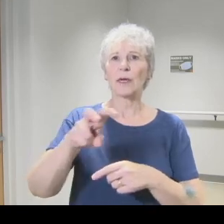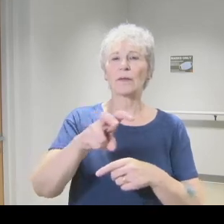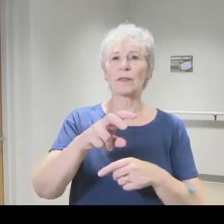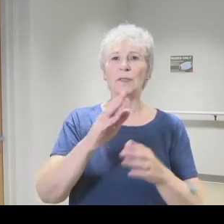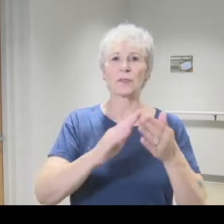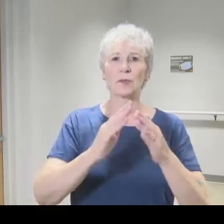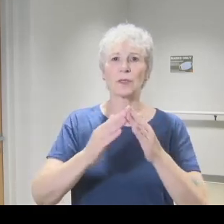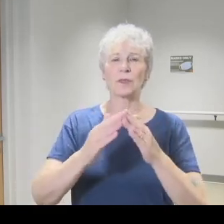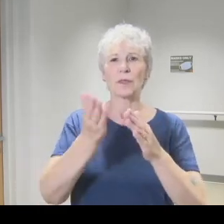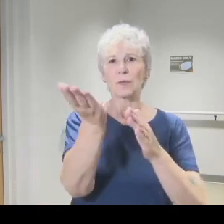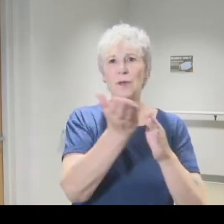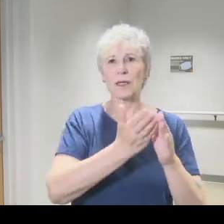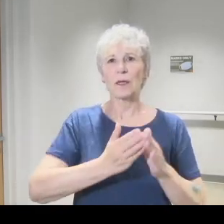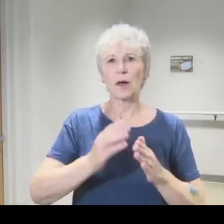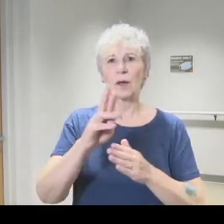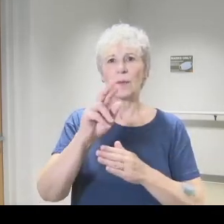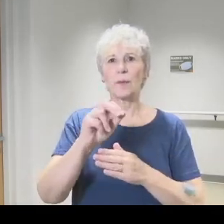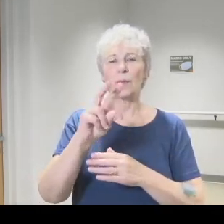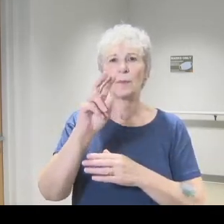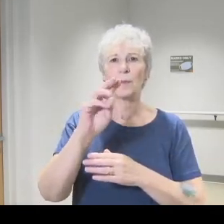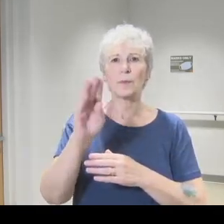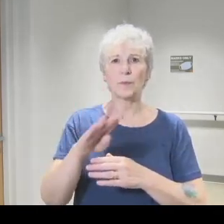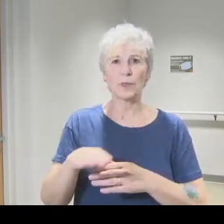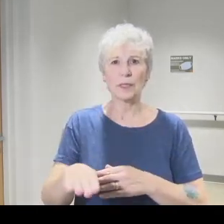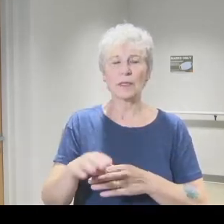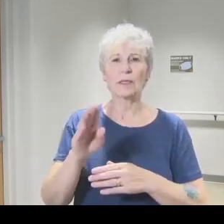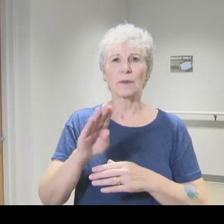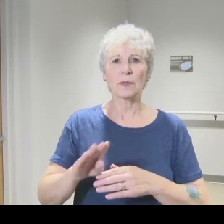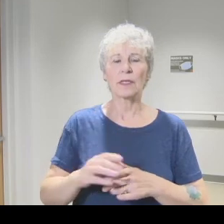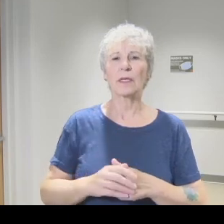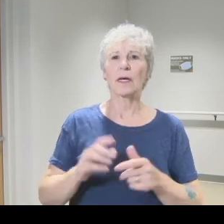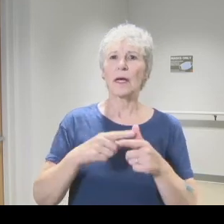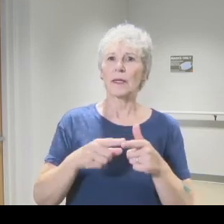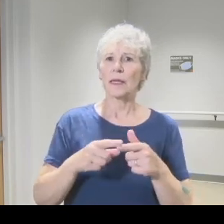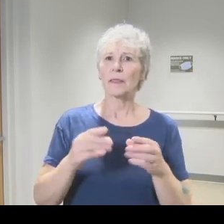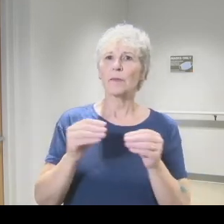borders Brazil. Once we get to this border town, we can then be working more on